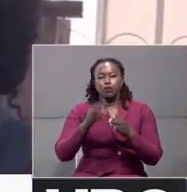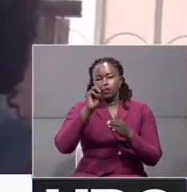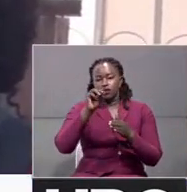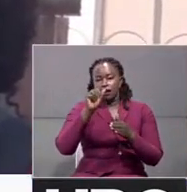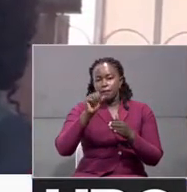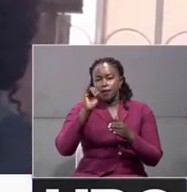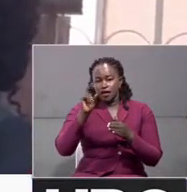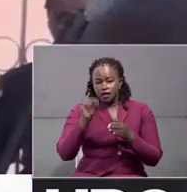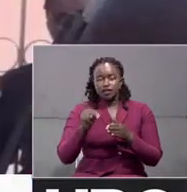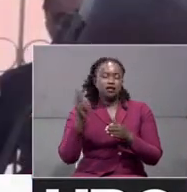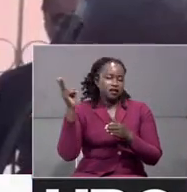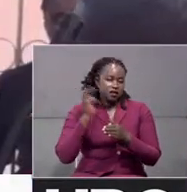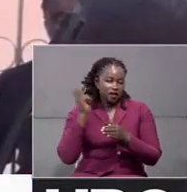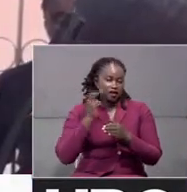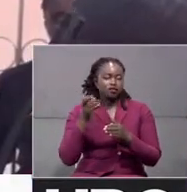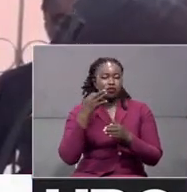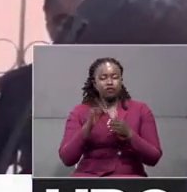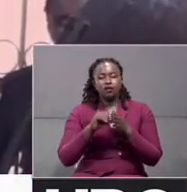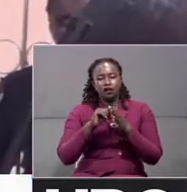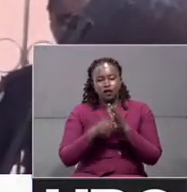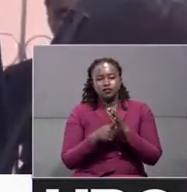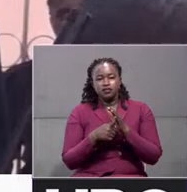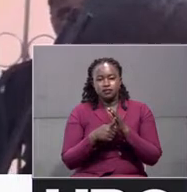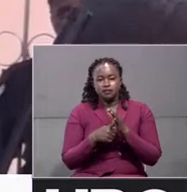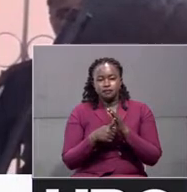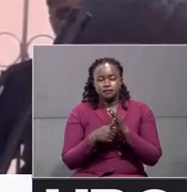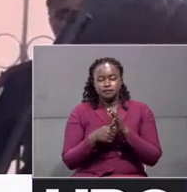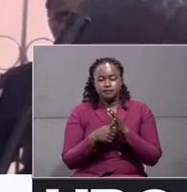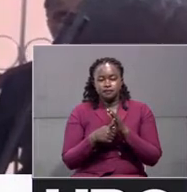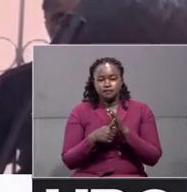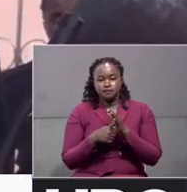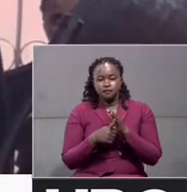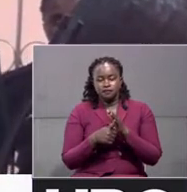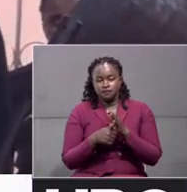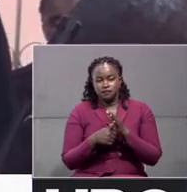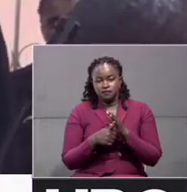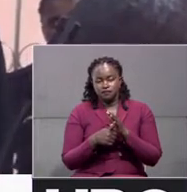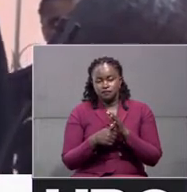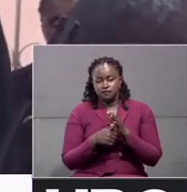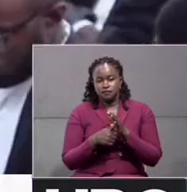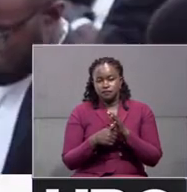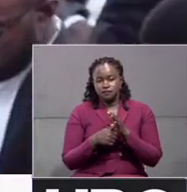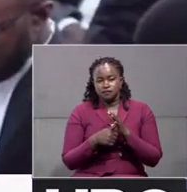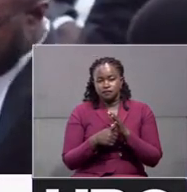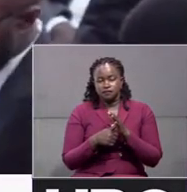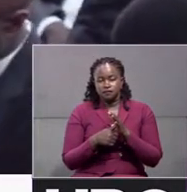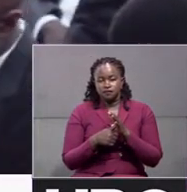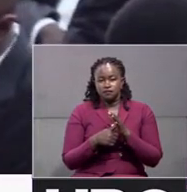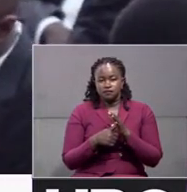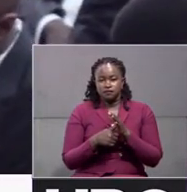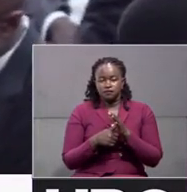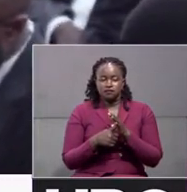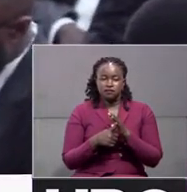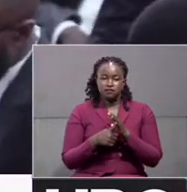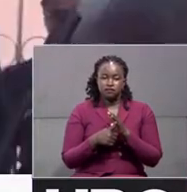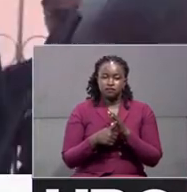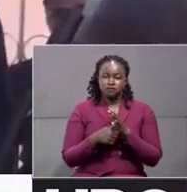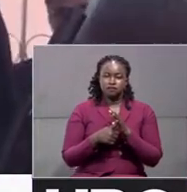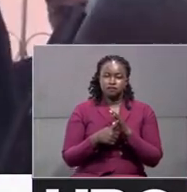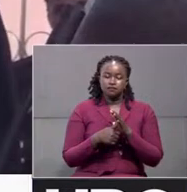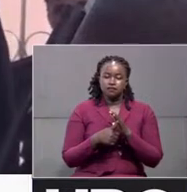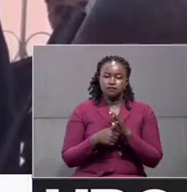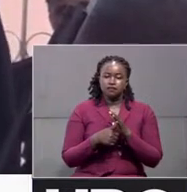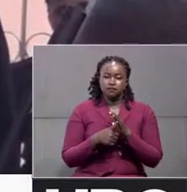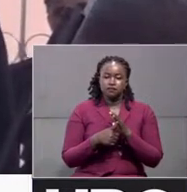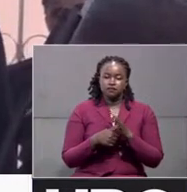hearing of the case. The surety should be capable of exerting influence